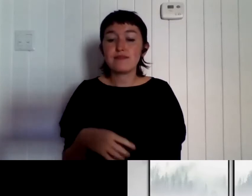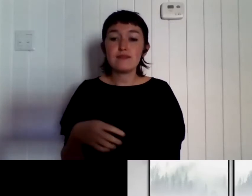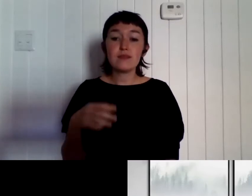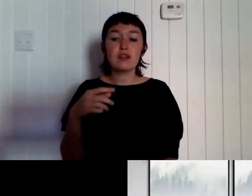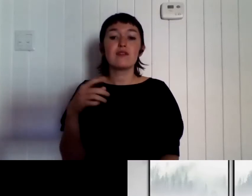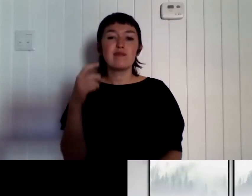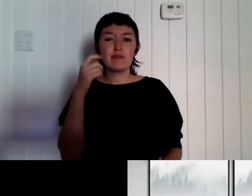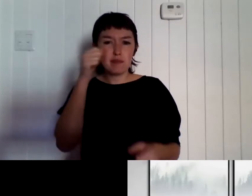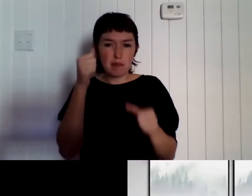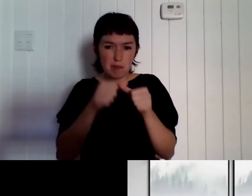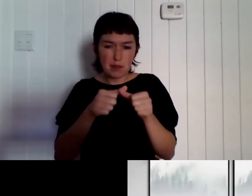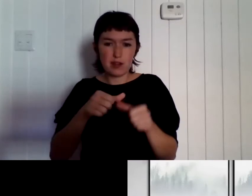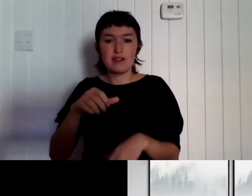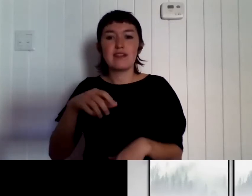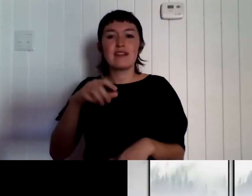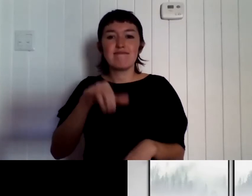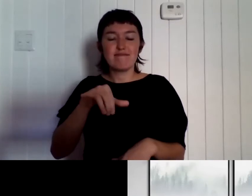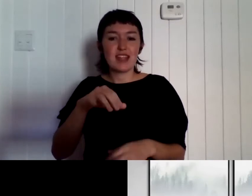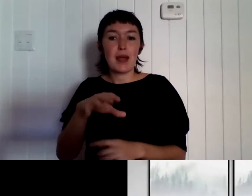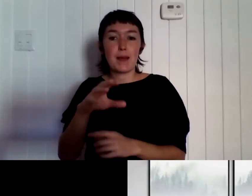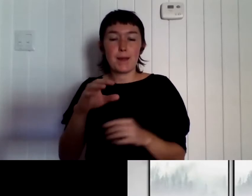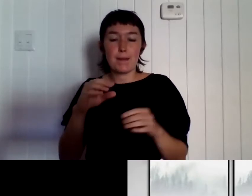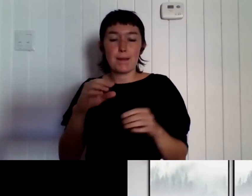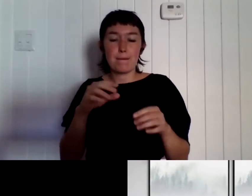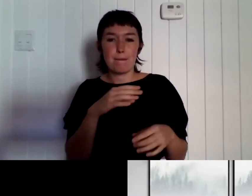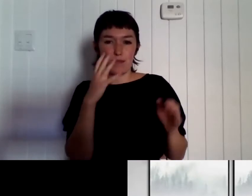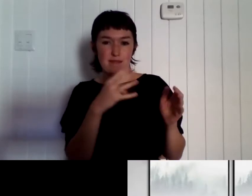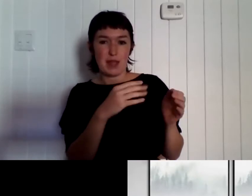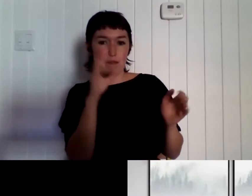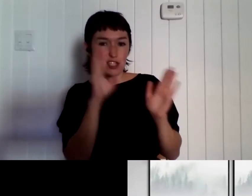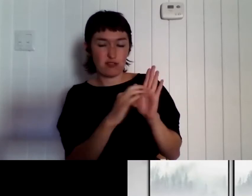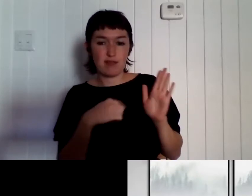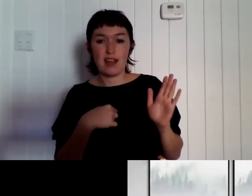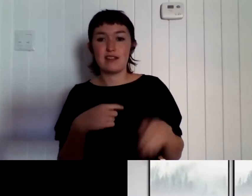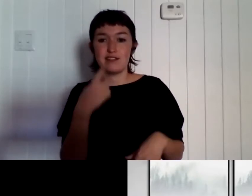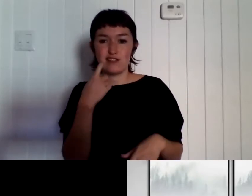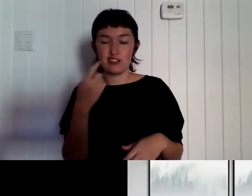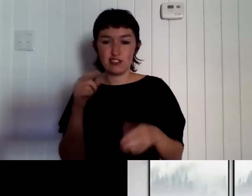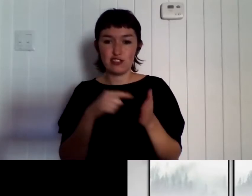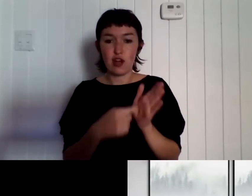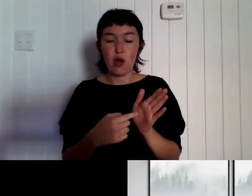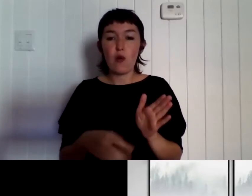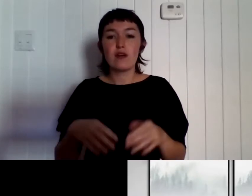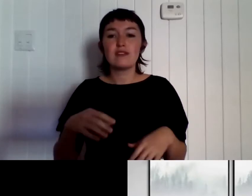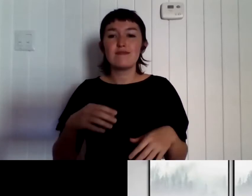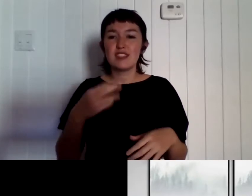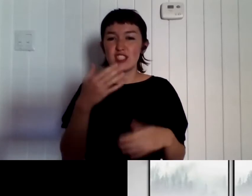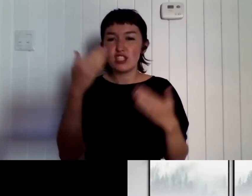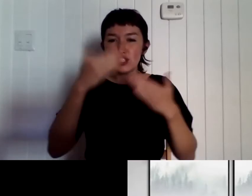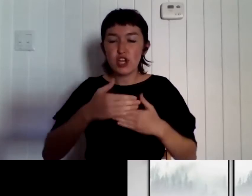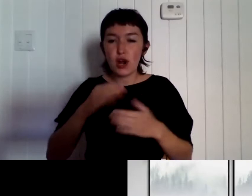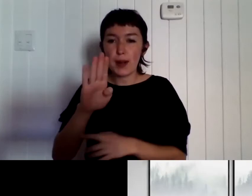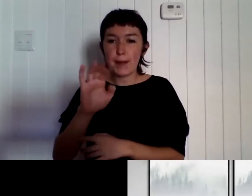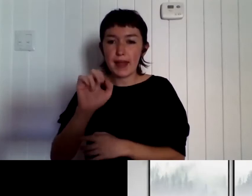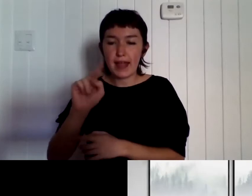of brain on the outside, and then the lighter white matter inside that's sort of connecting those pieces of